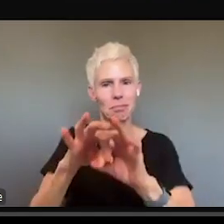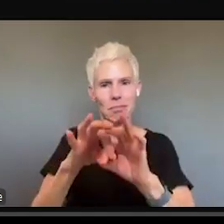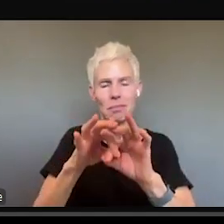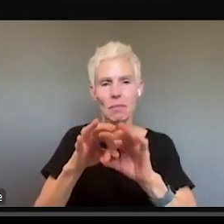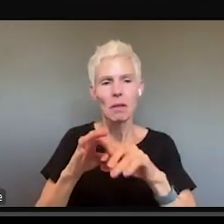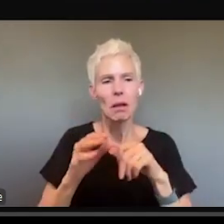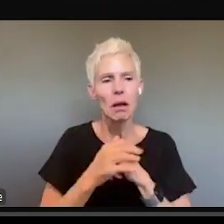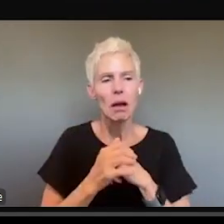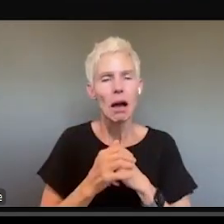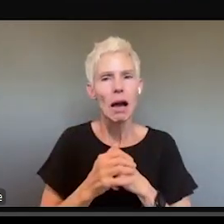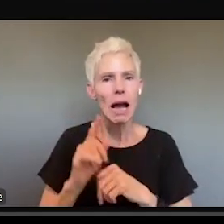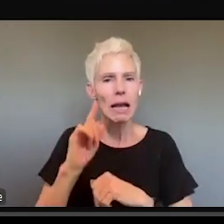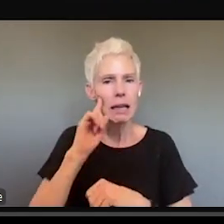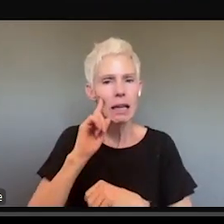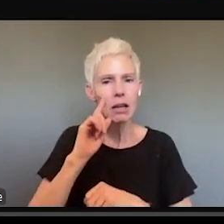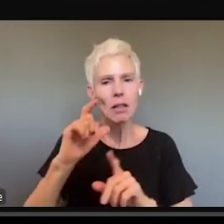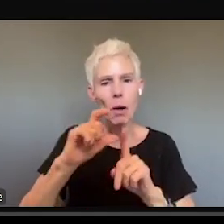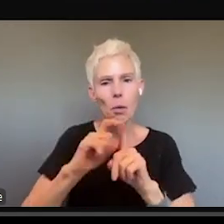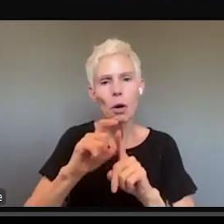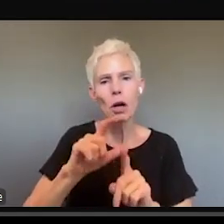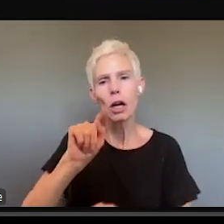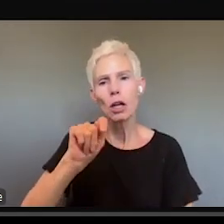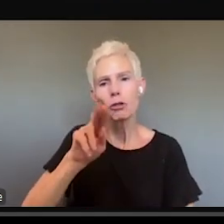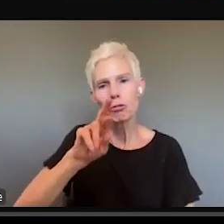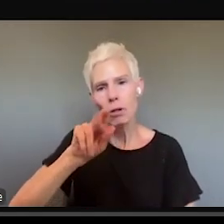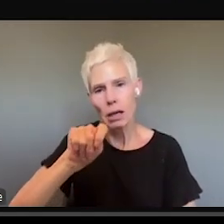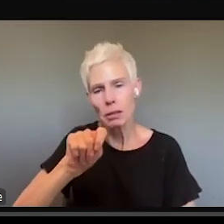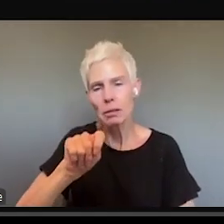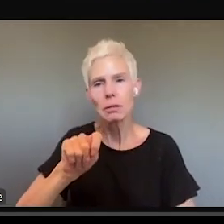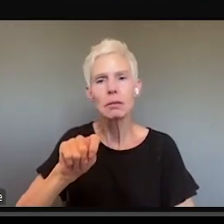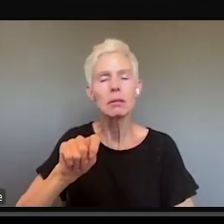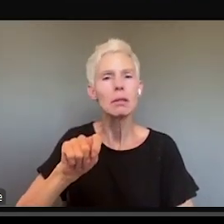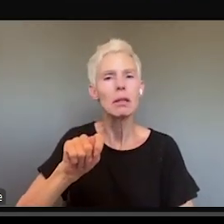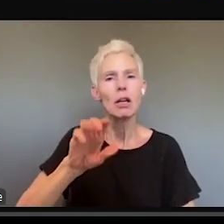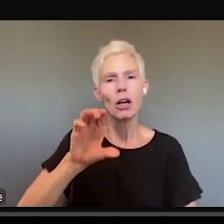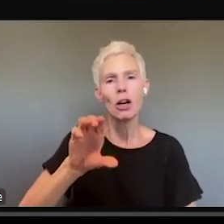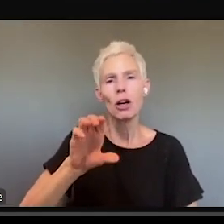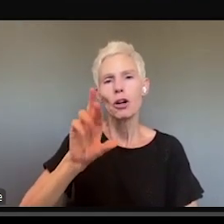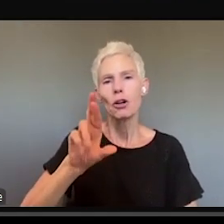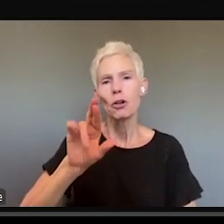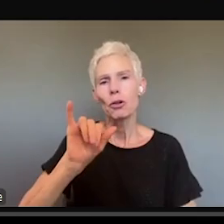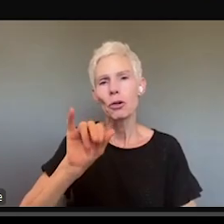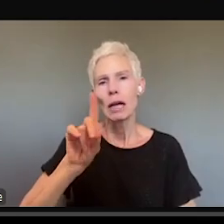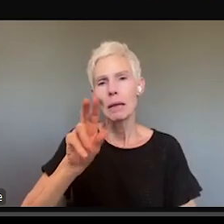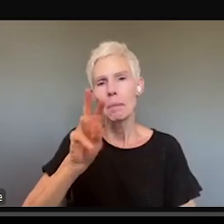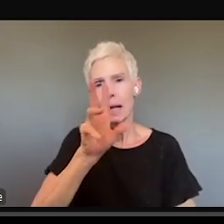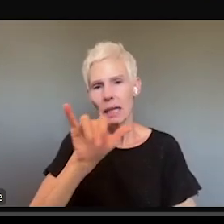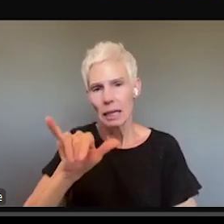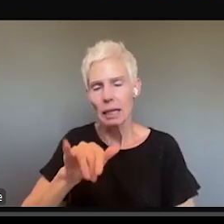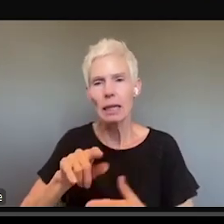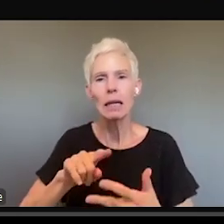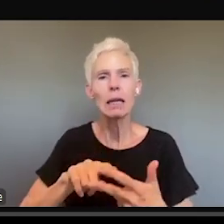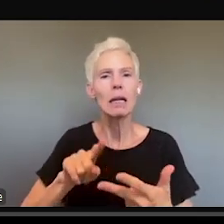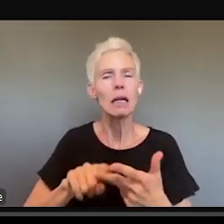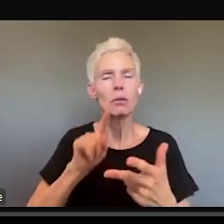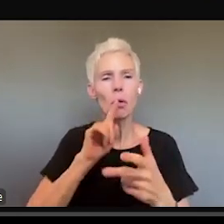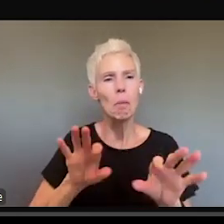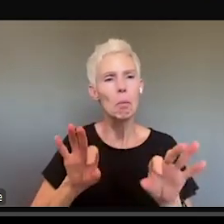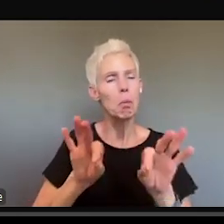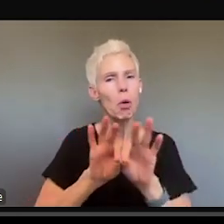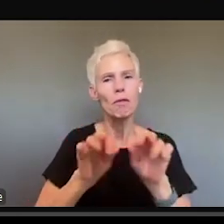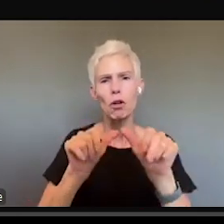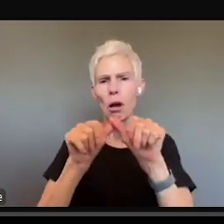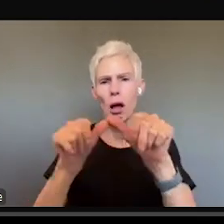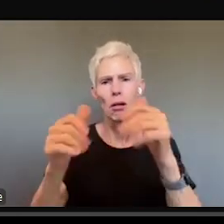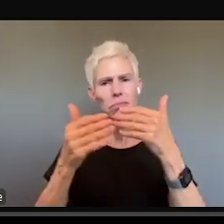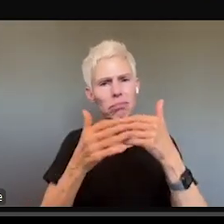You know, I hear the words trust, credibility, just how important that is